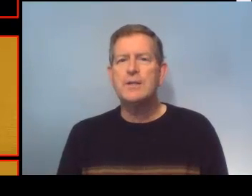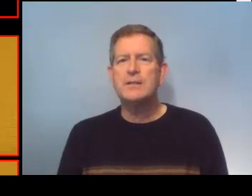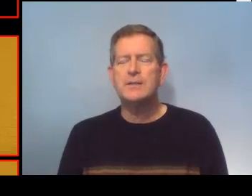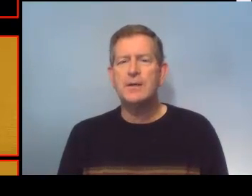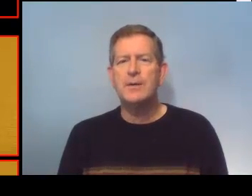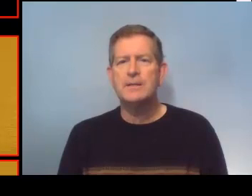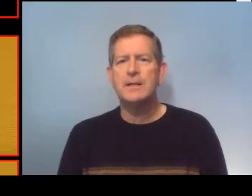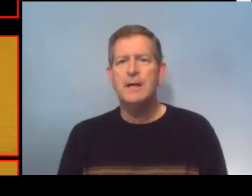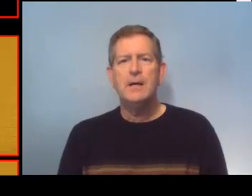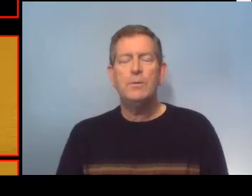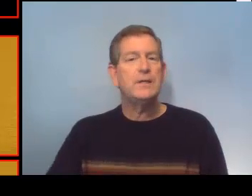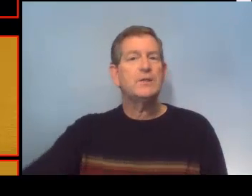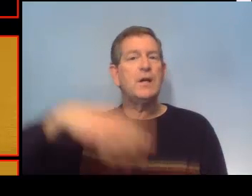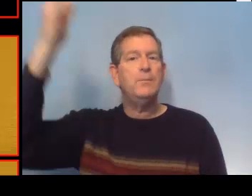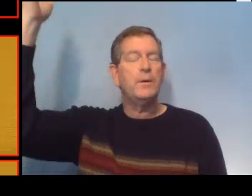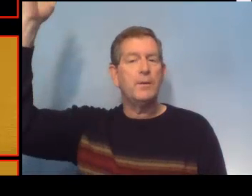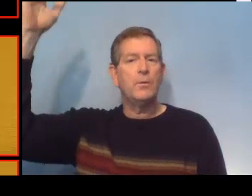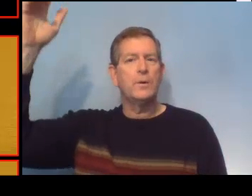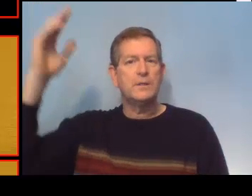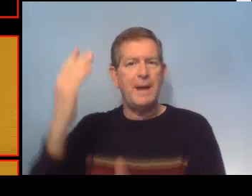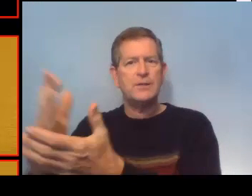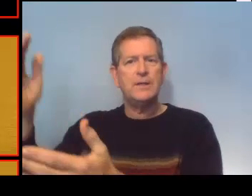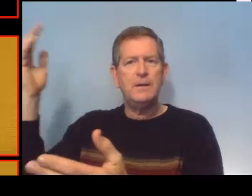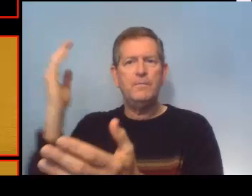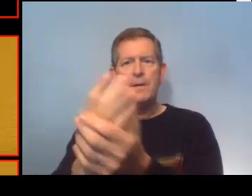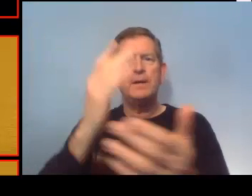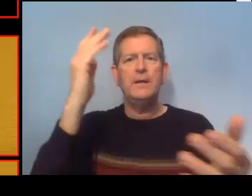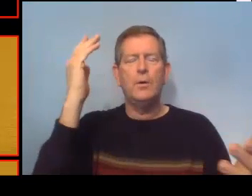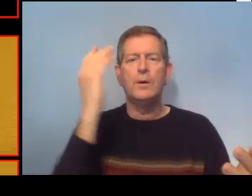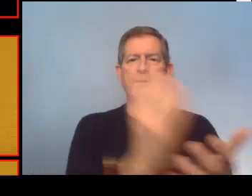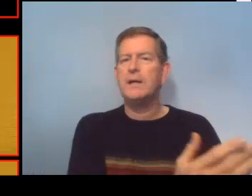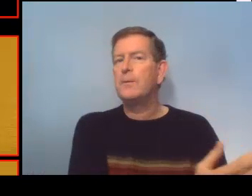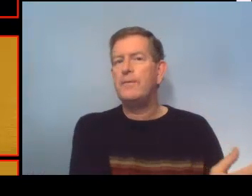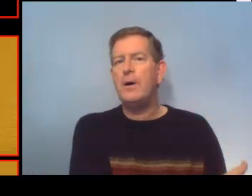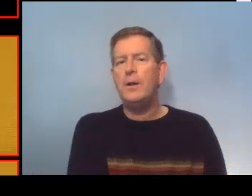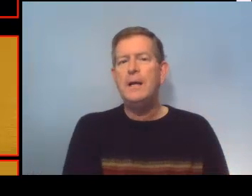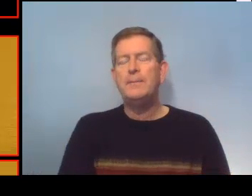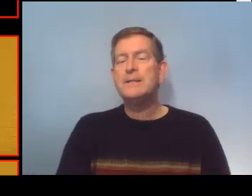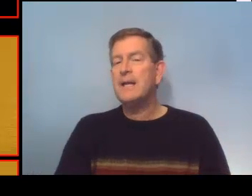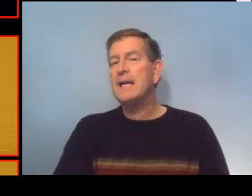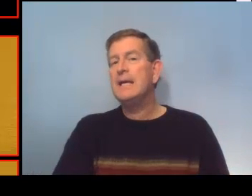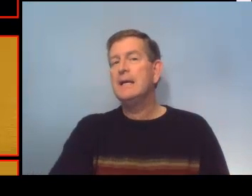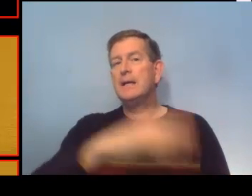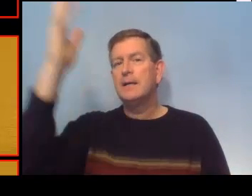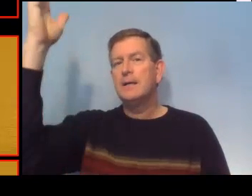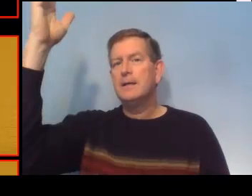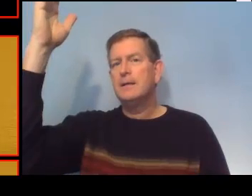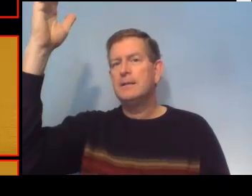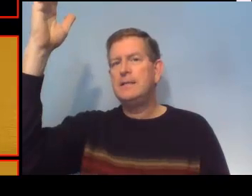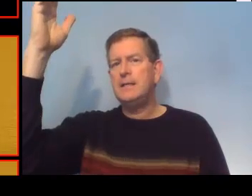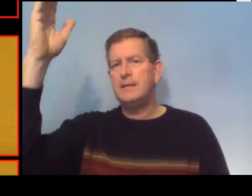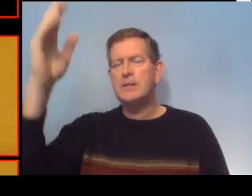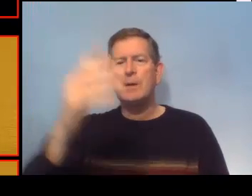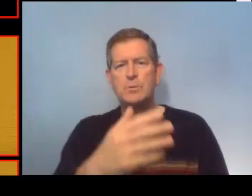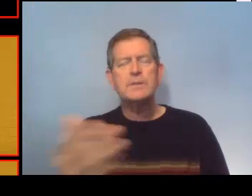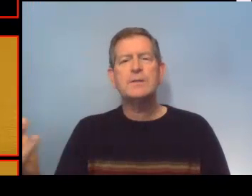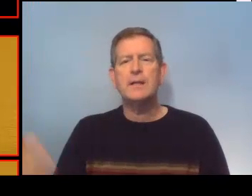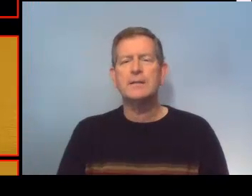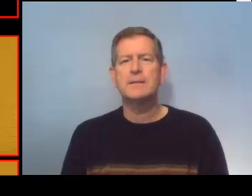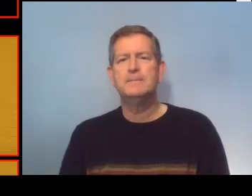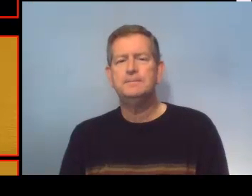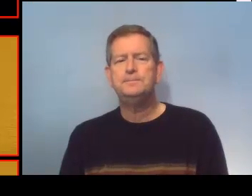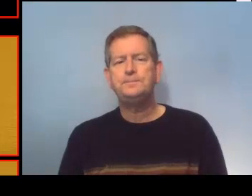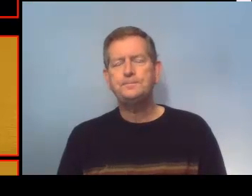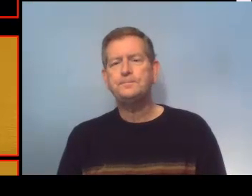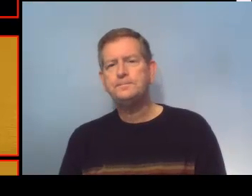much thought is necessary, is it? We say some, whether the word is masculine, feminine, or starting with a vowel, by saying des. That's right. So what's